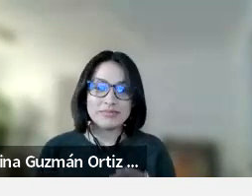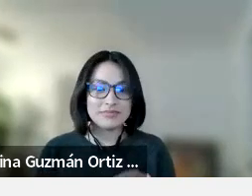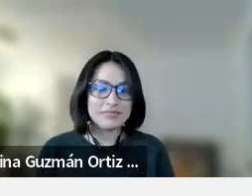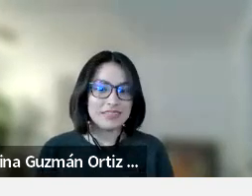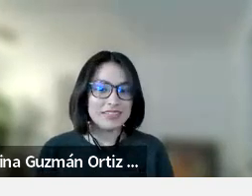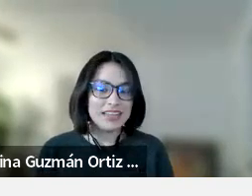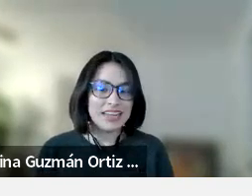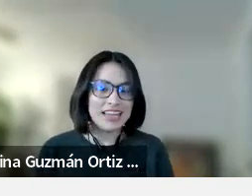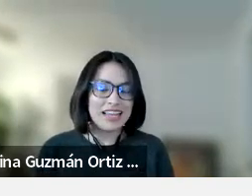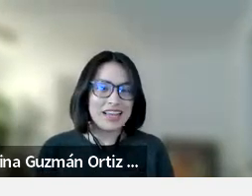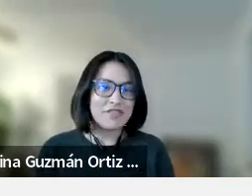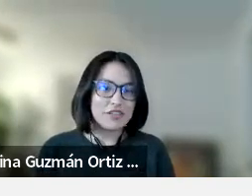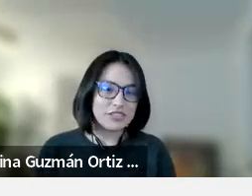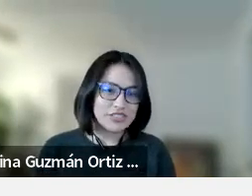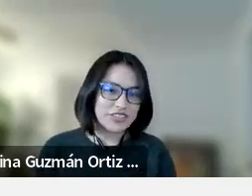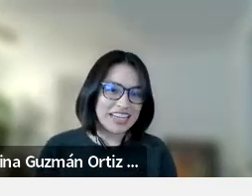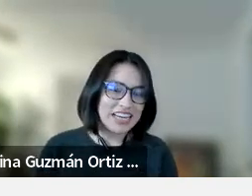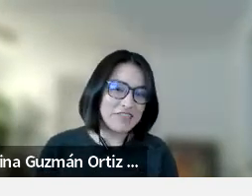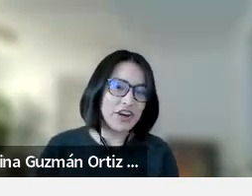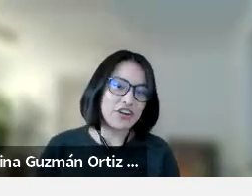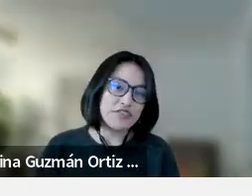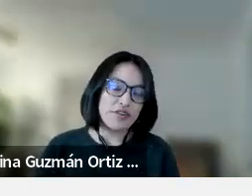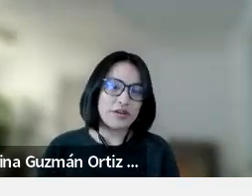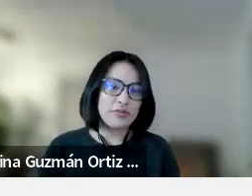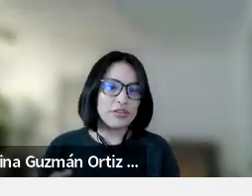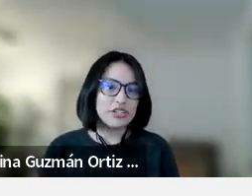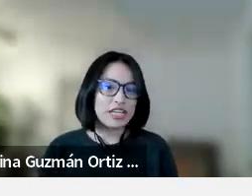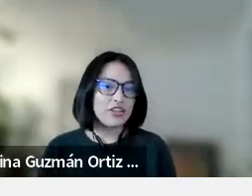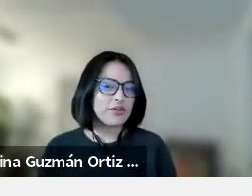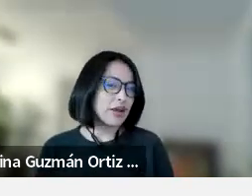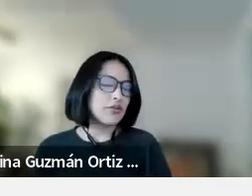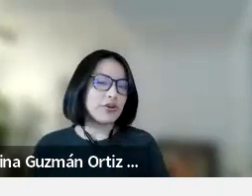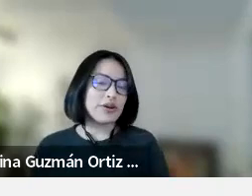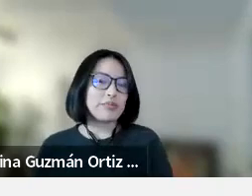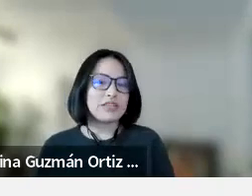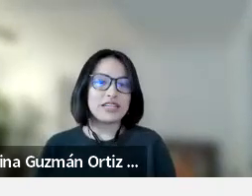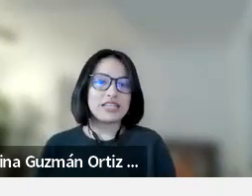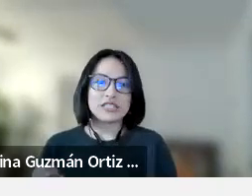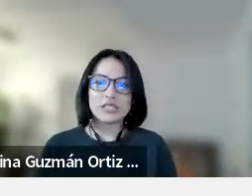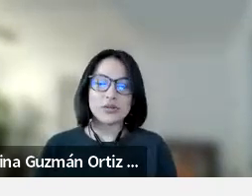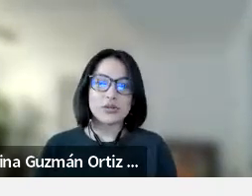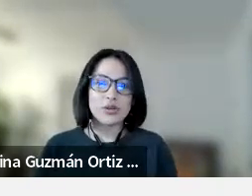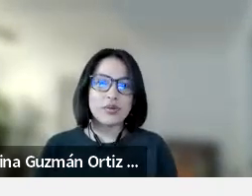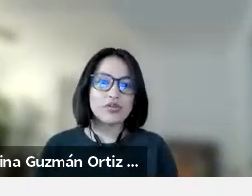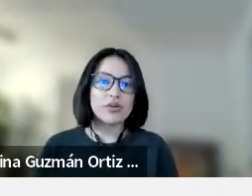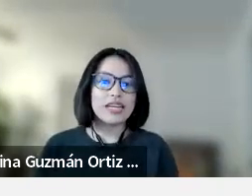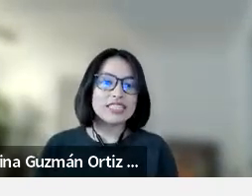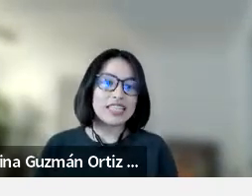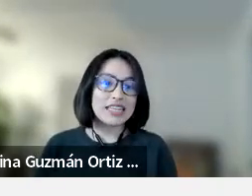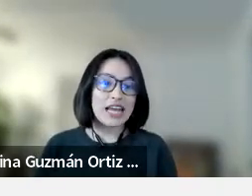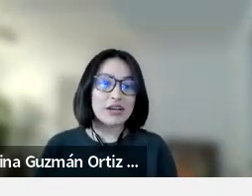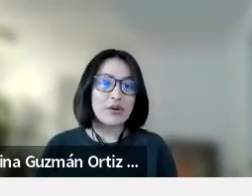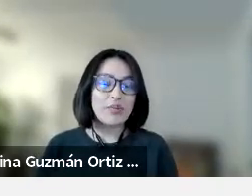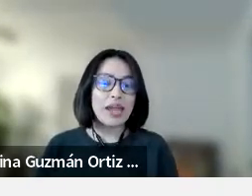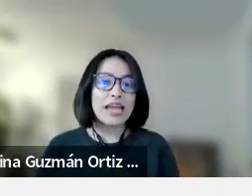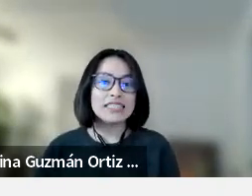bottom of your screen, if you're on your phone, it will look like on the right corner, I believe it is, there's a little globe, and you go ahead and